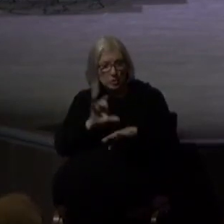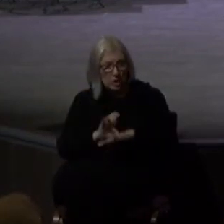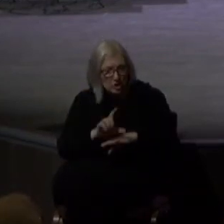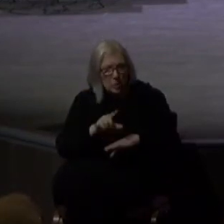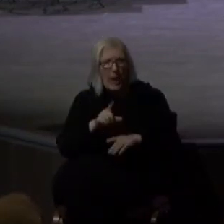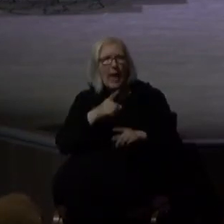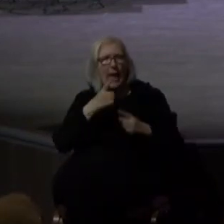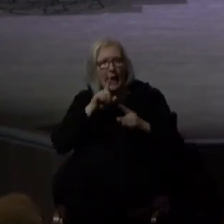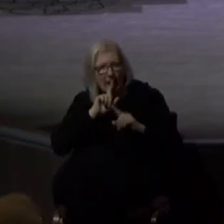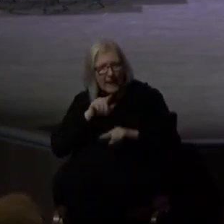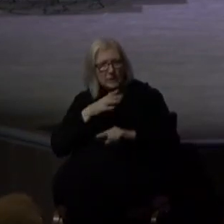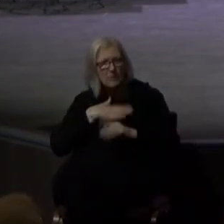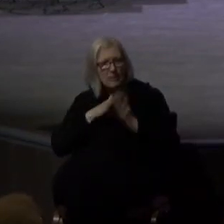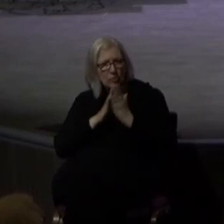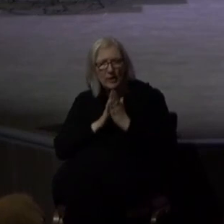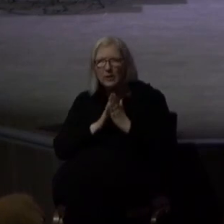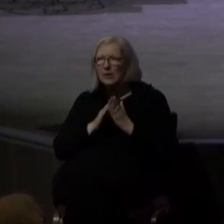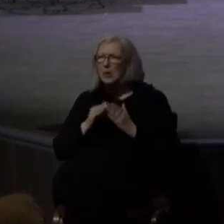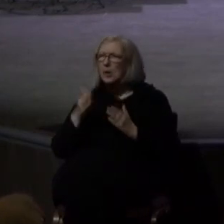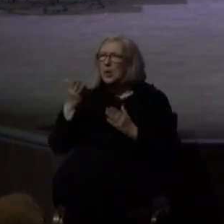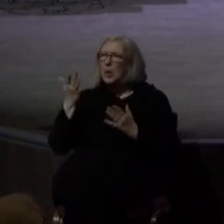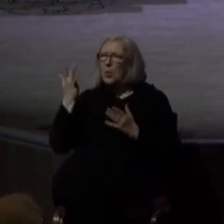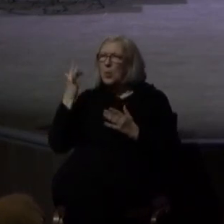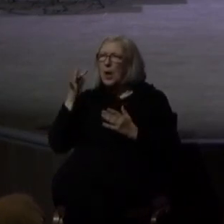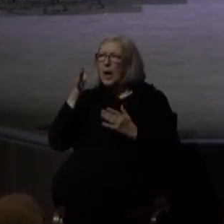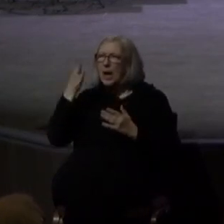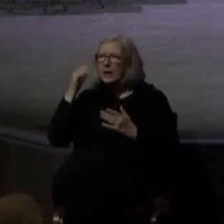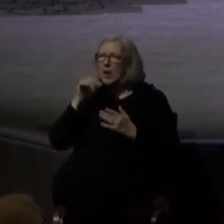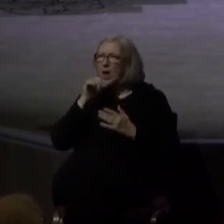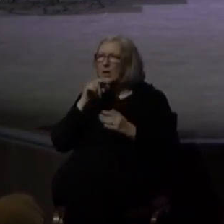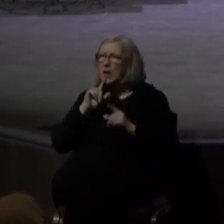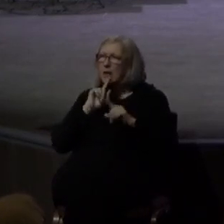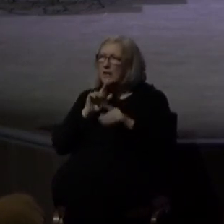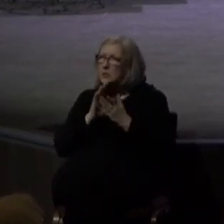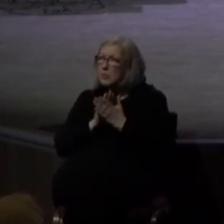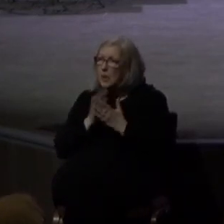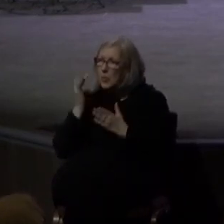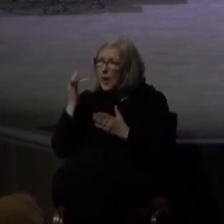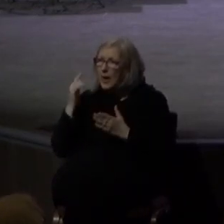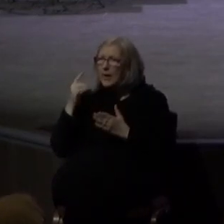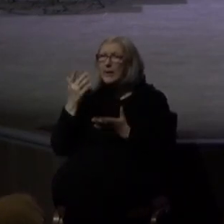Why doesn't God answer prayer? Why are we sitting in our seats?